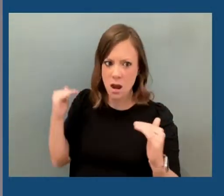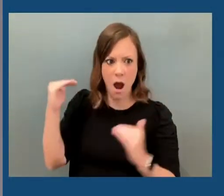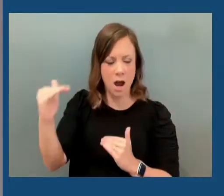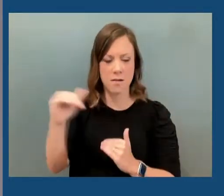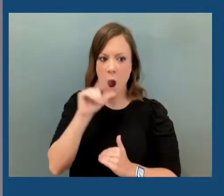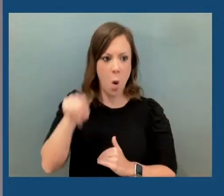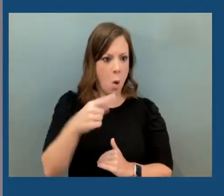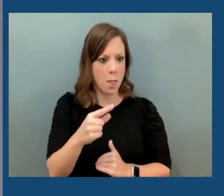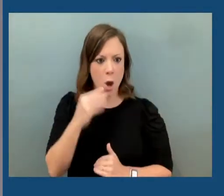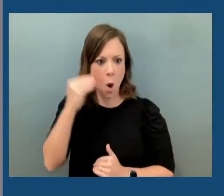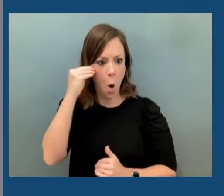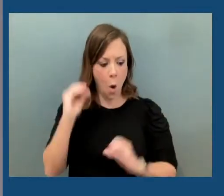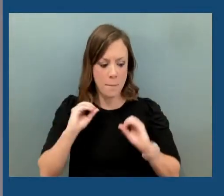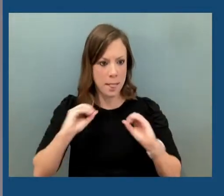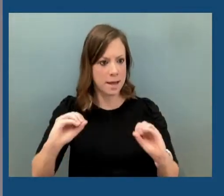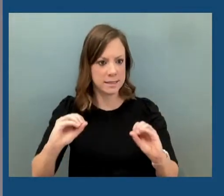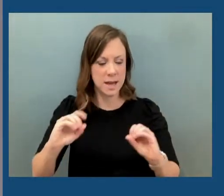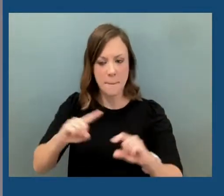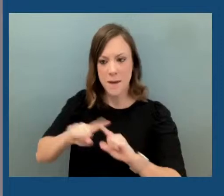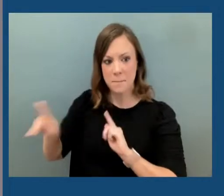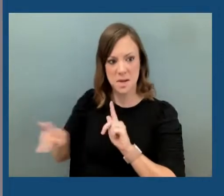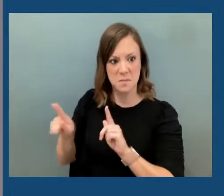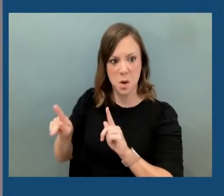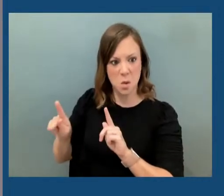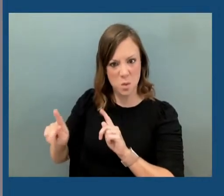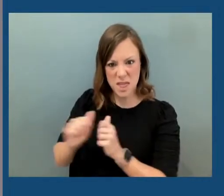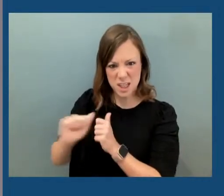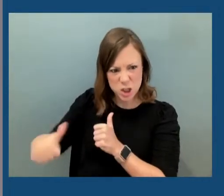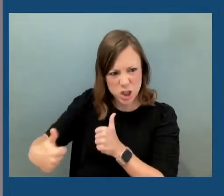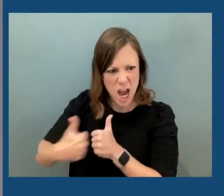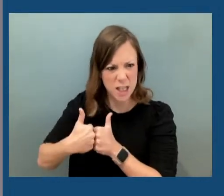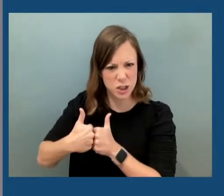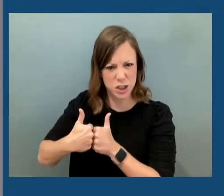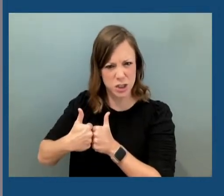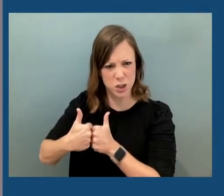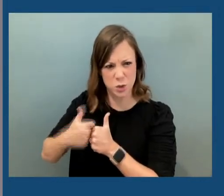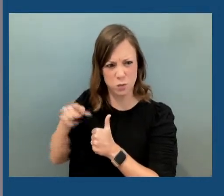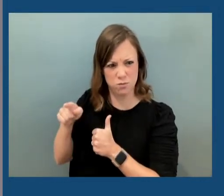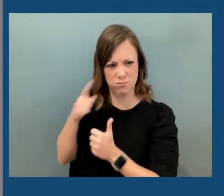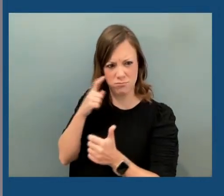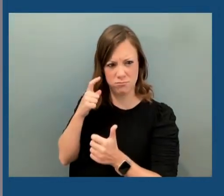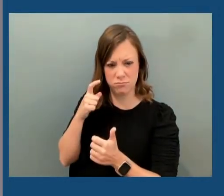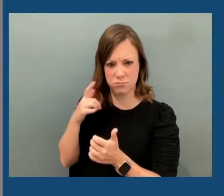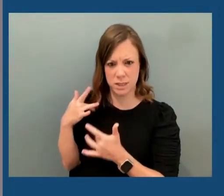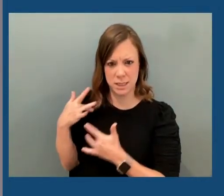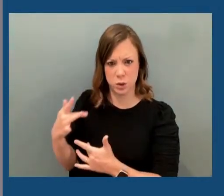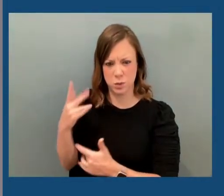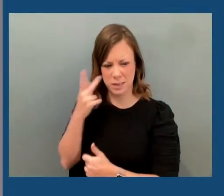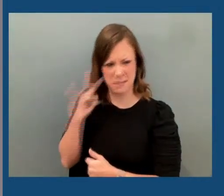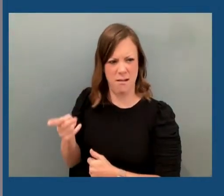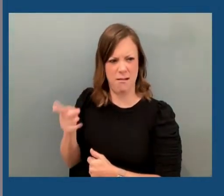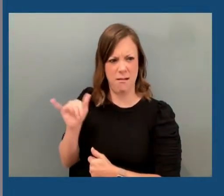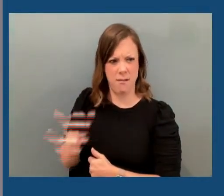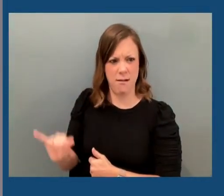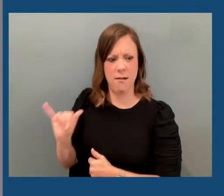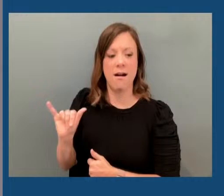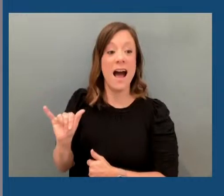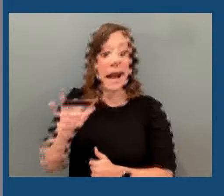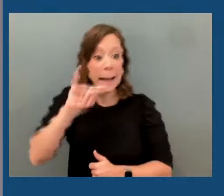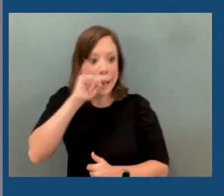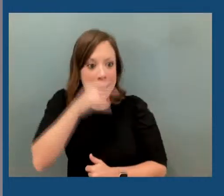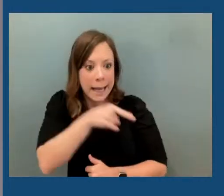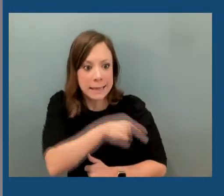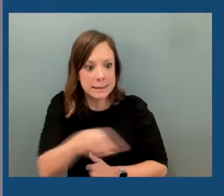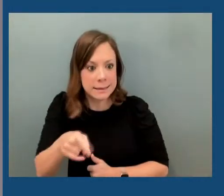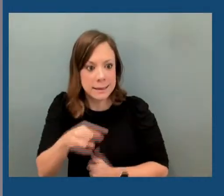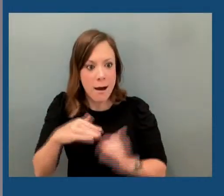with challenges that you'd customarily think of. Our kids were now in this category